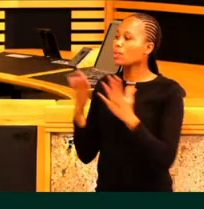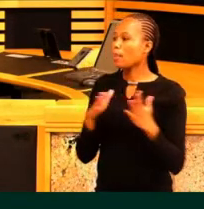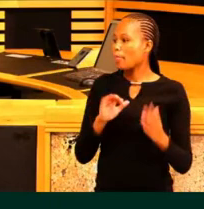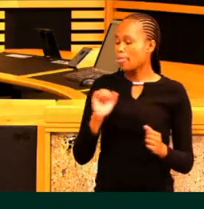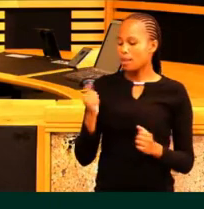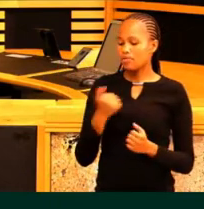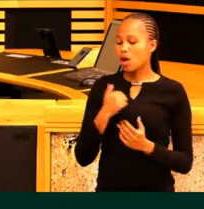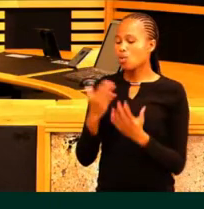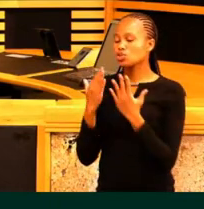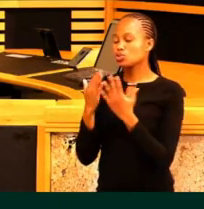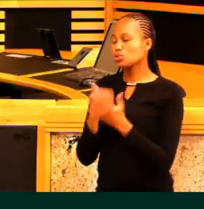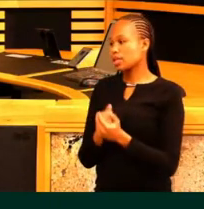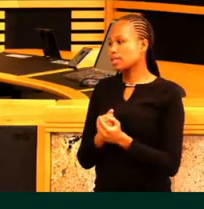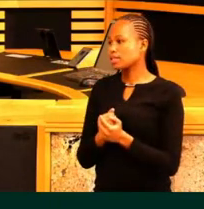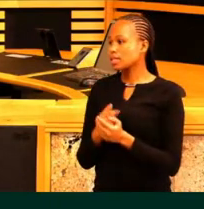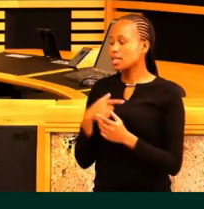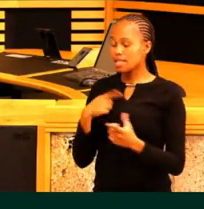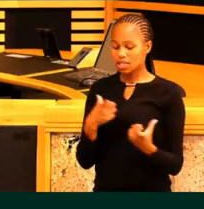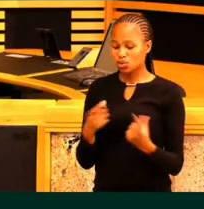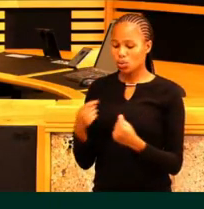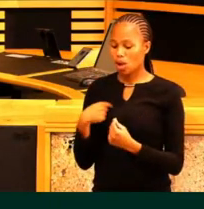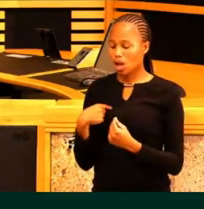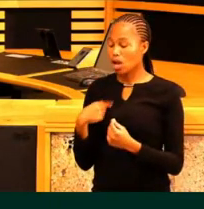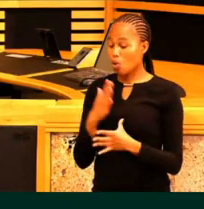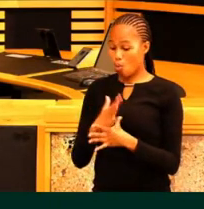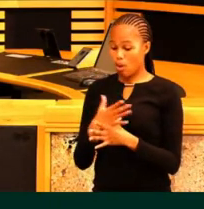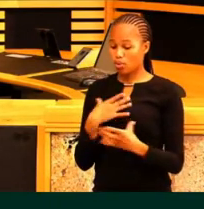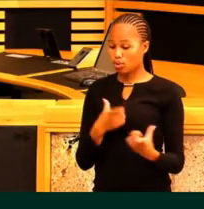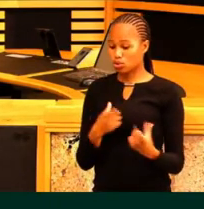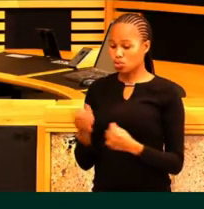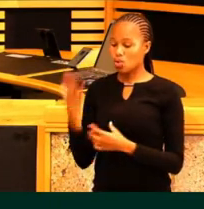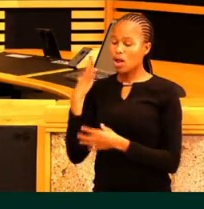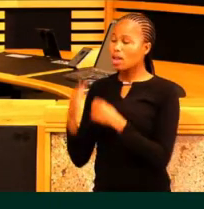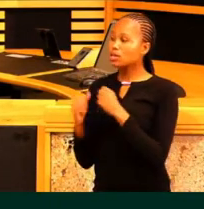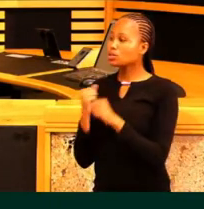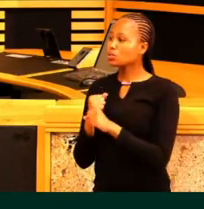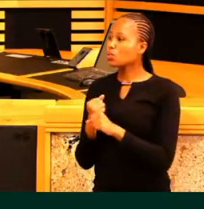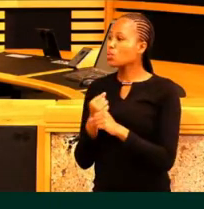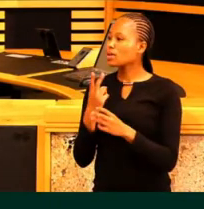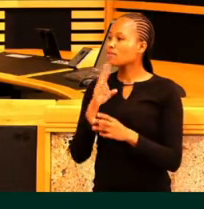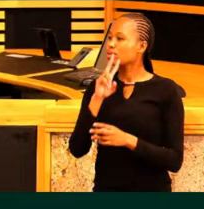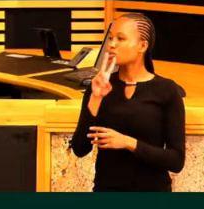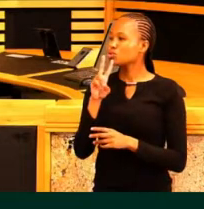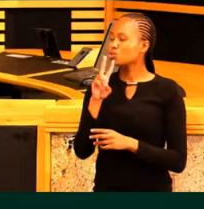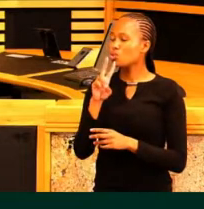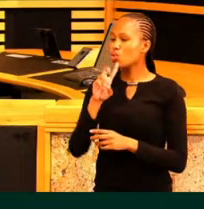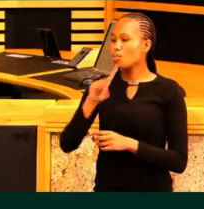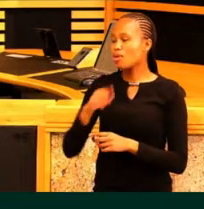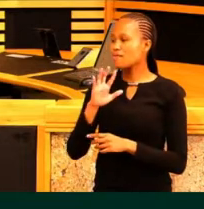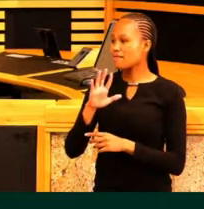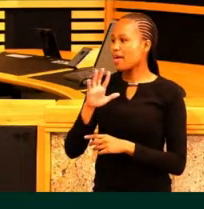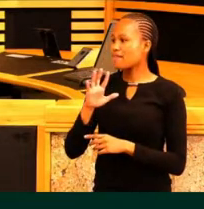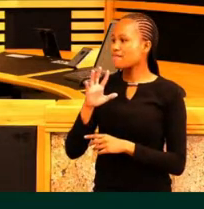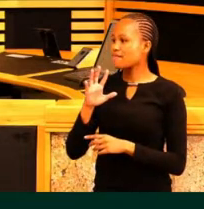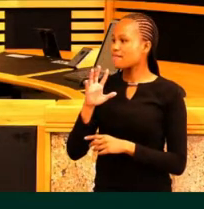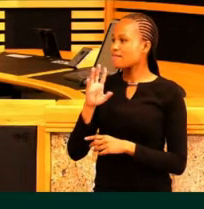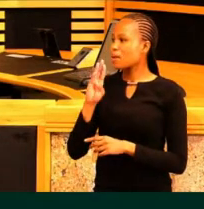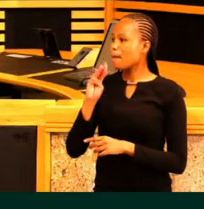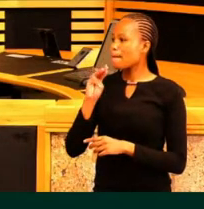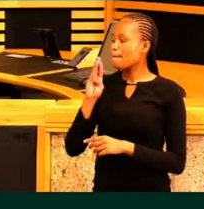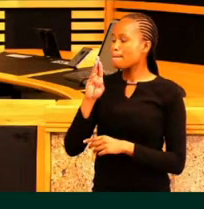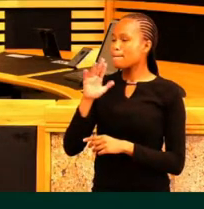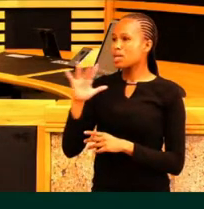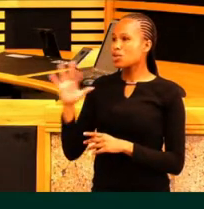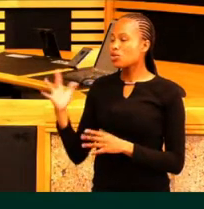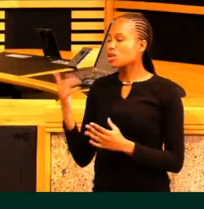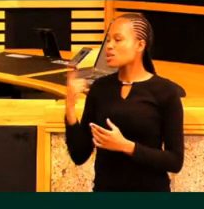our students so that's kind of what we're doing last week we were launching a 2.5 billion ekamata and for young people